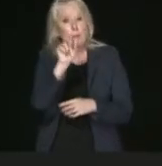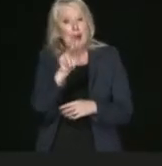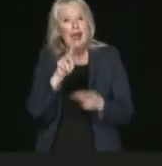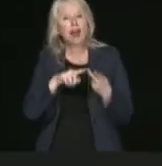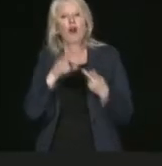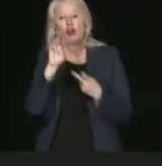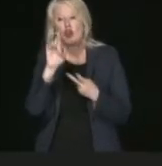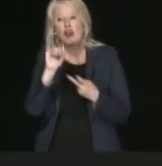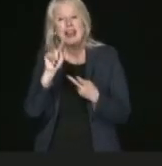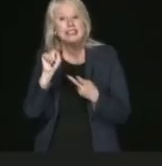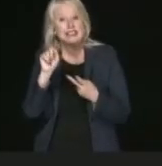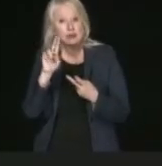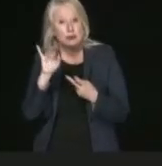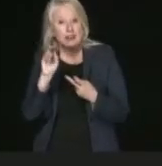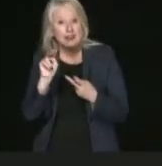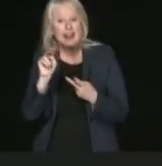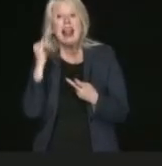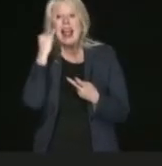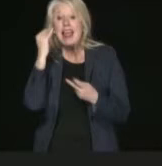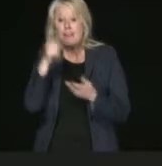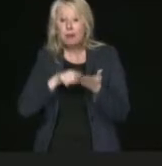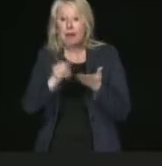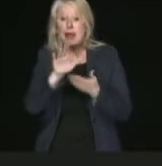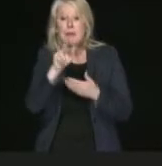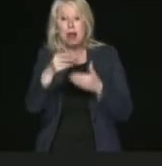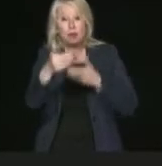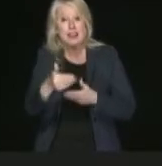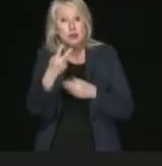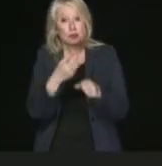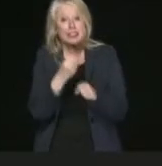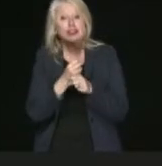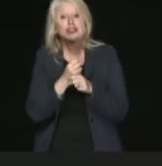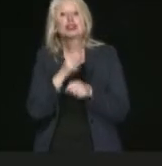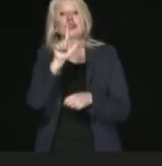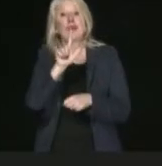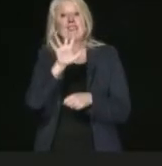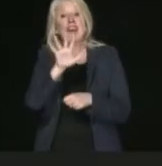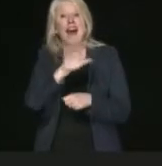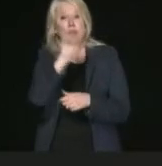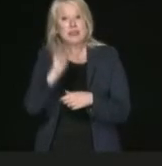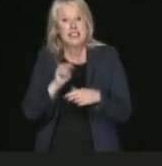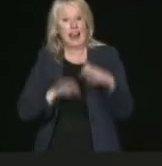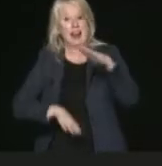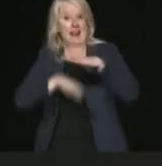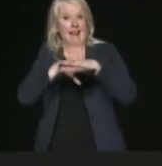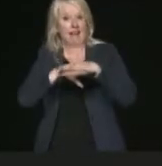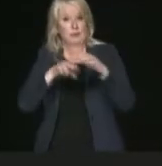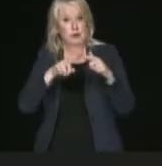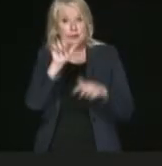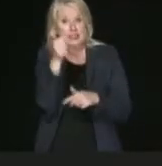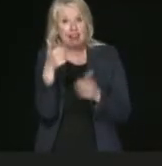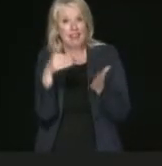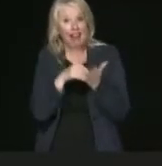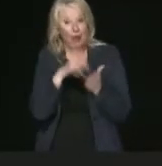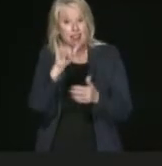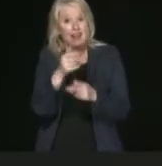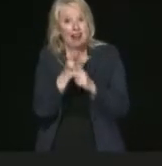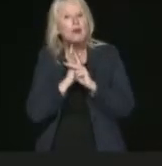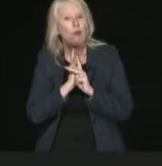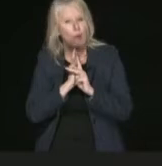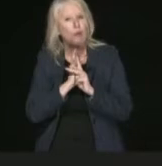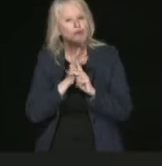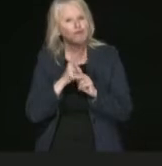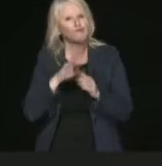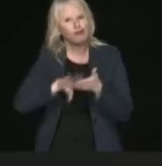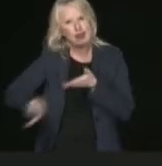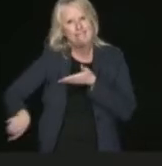And if you repay it within 2 years, 25%, up to $10,000 of that loan is